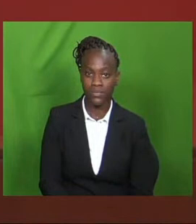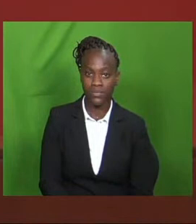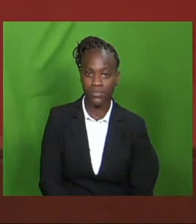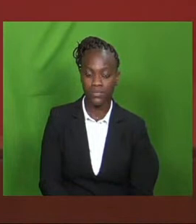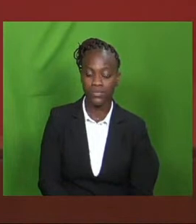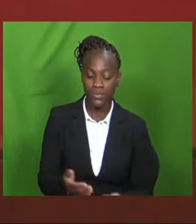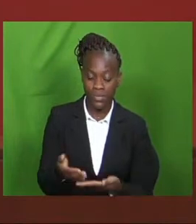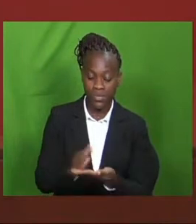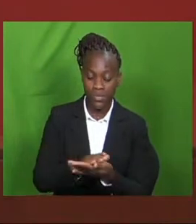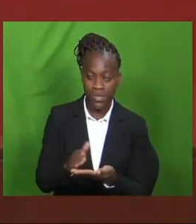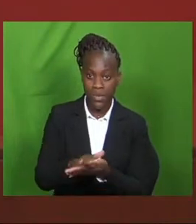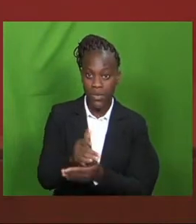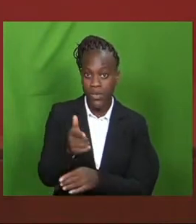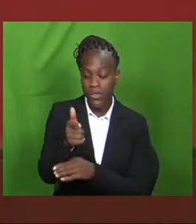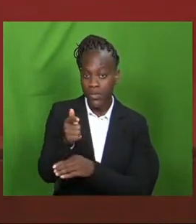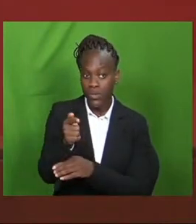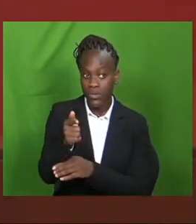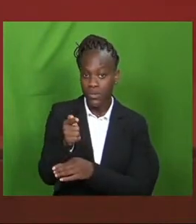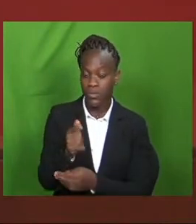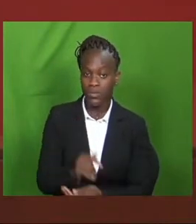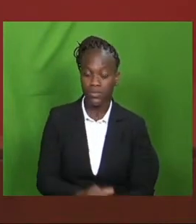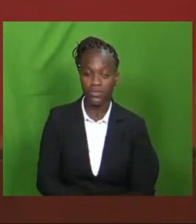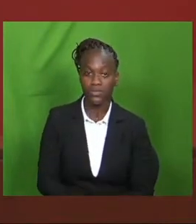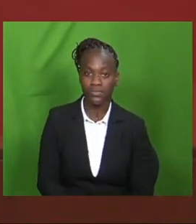Page 21.